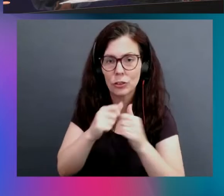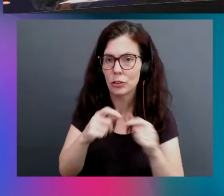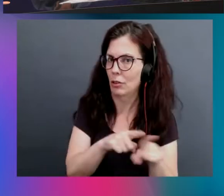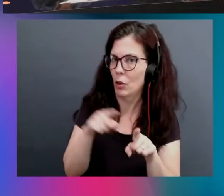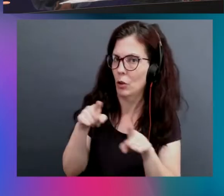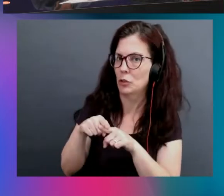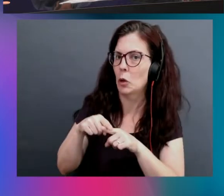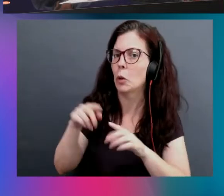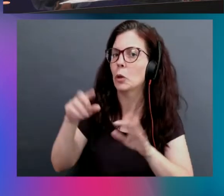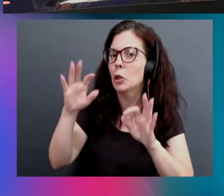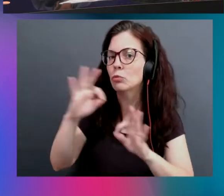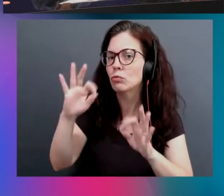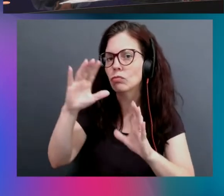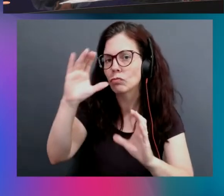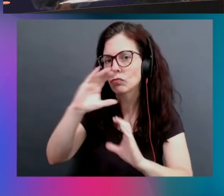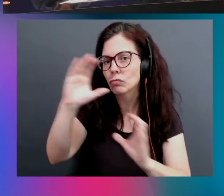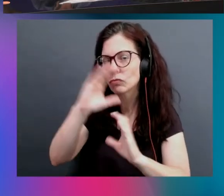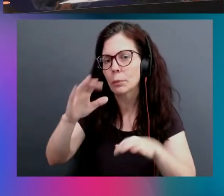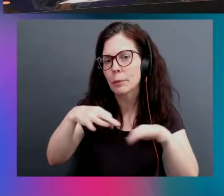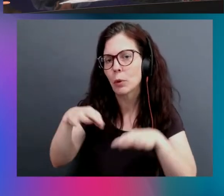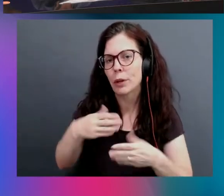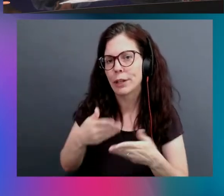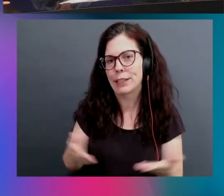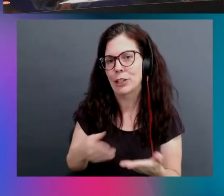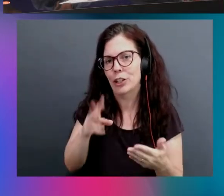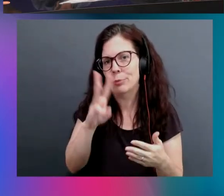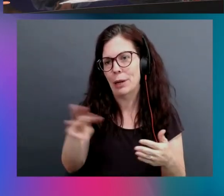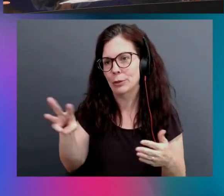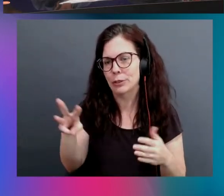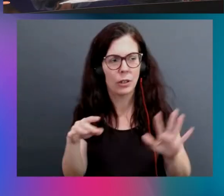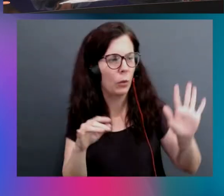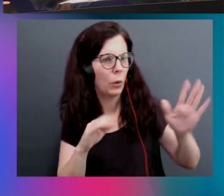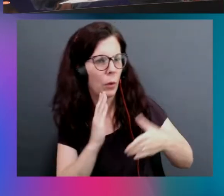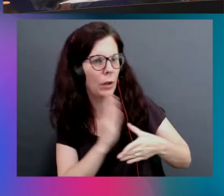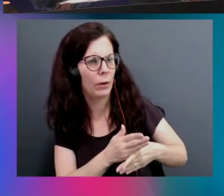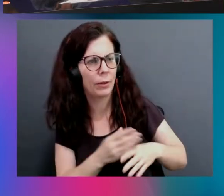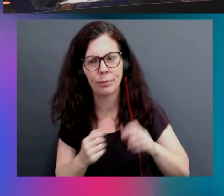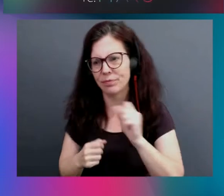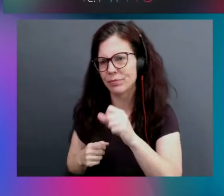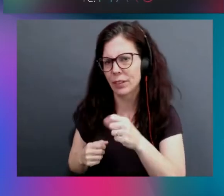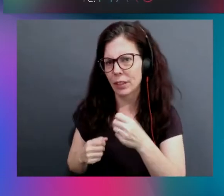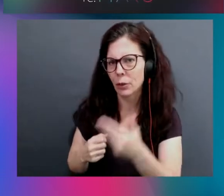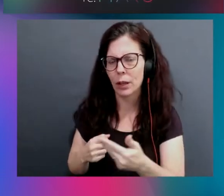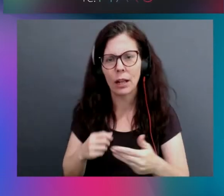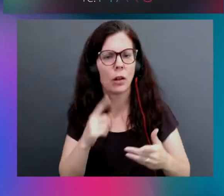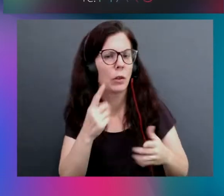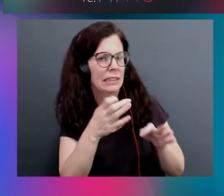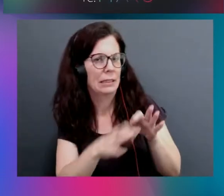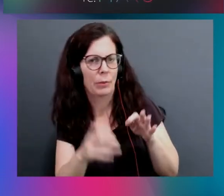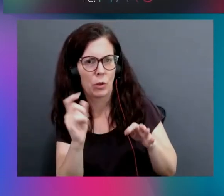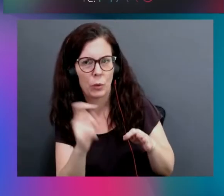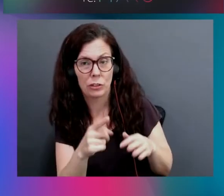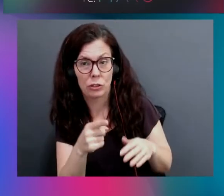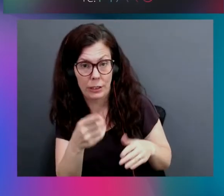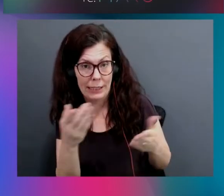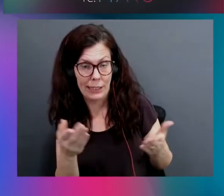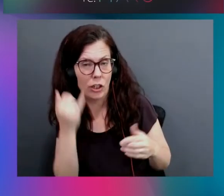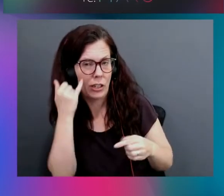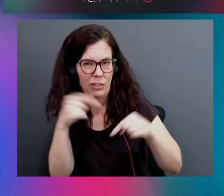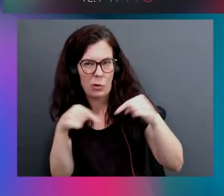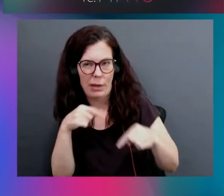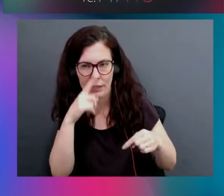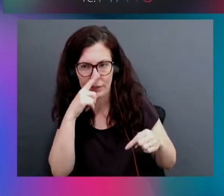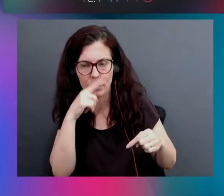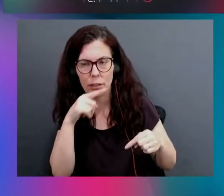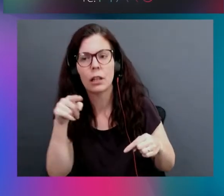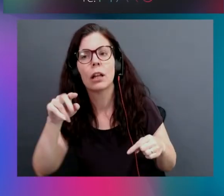in your browser. I'm going to show you just what. to Yeah, go ahead. ask you one simple question is here, if you go back, this is the NOAA